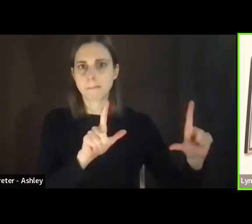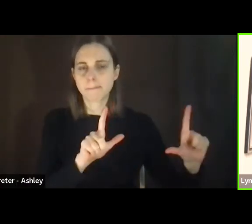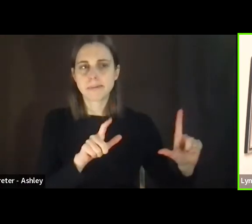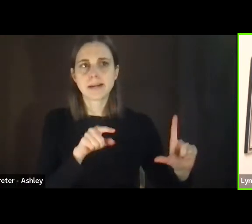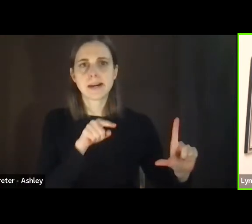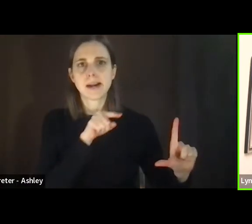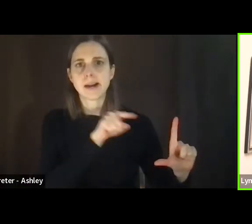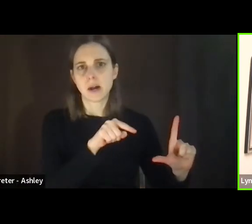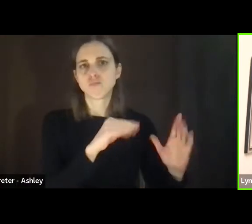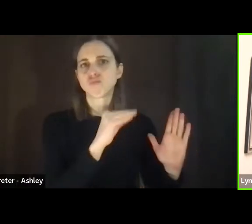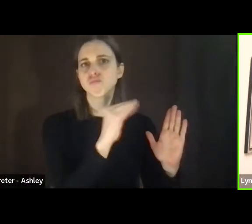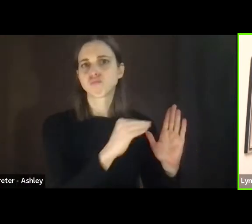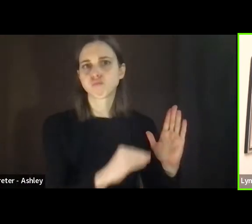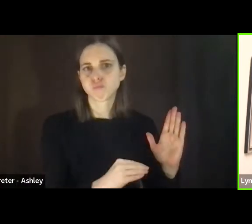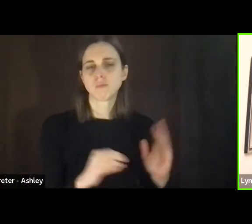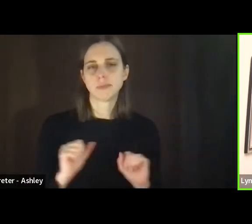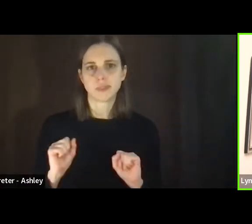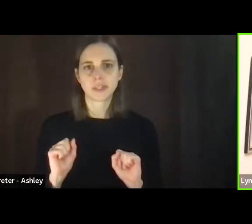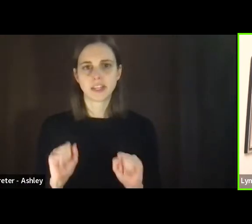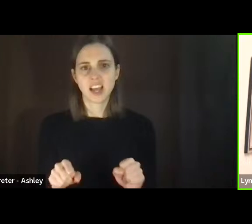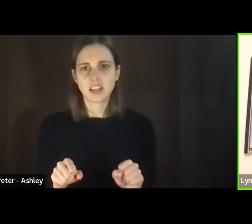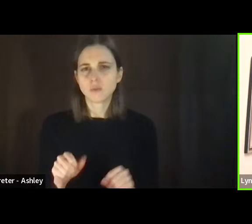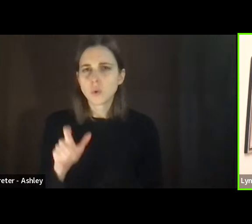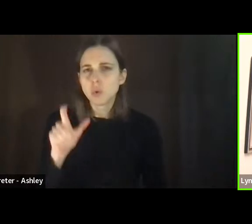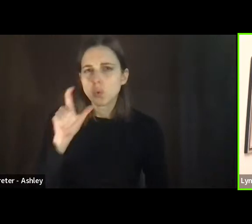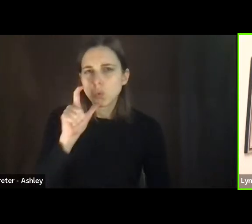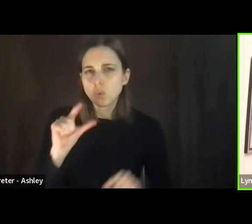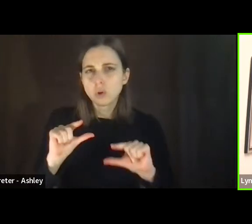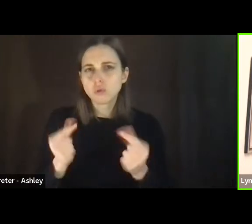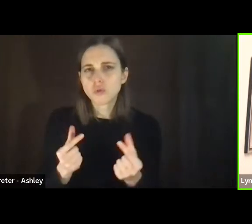group 1, but do we have a volunteer?